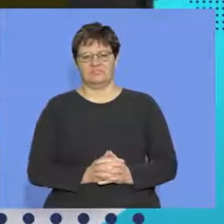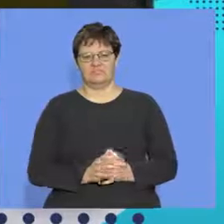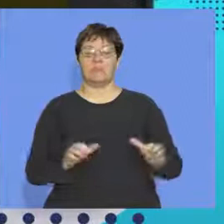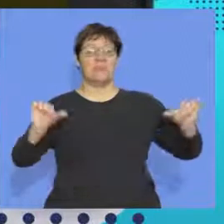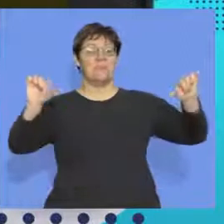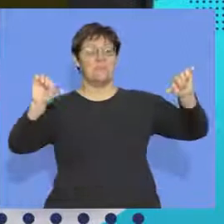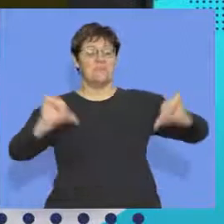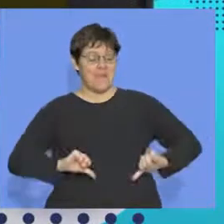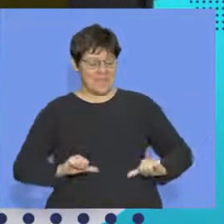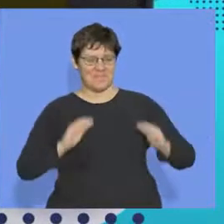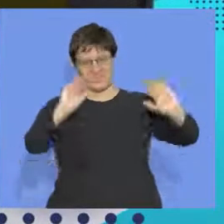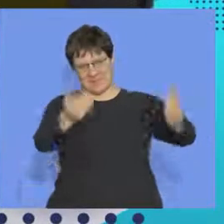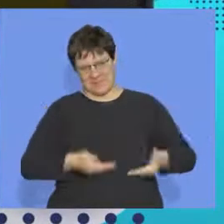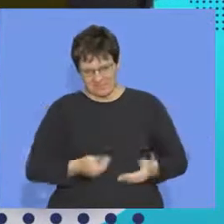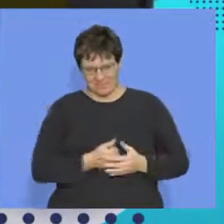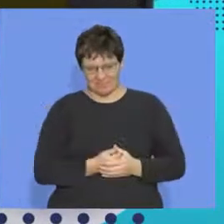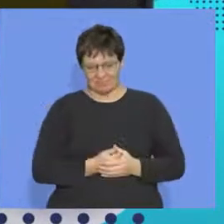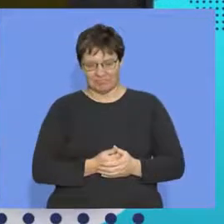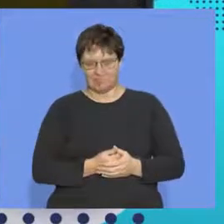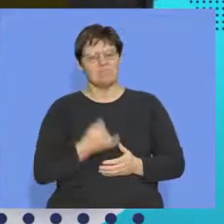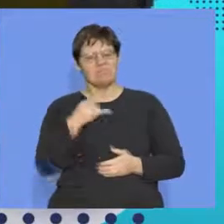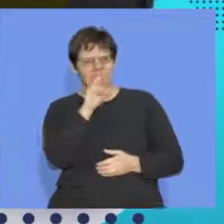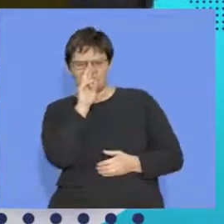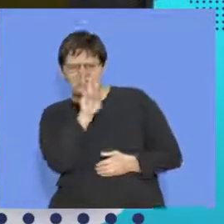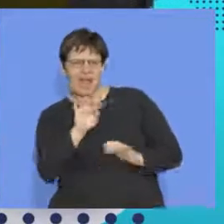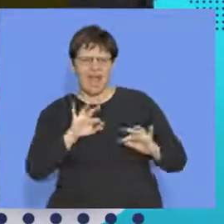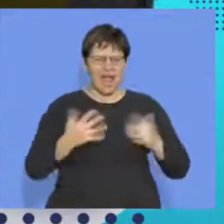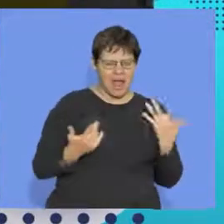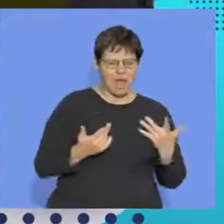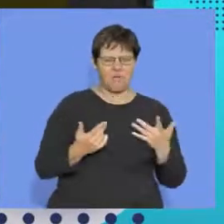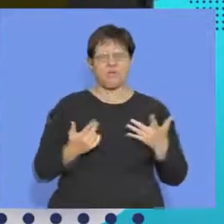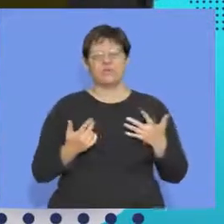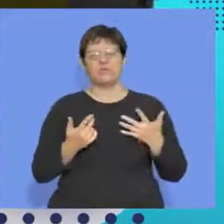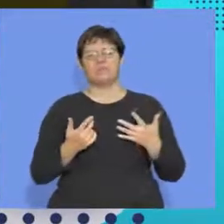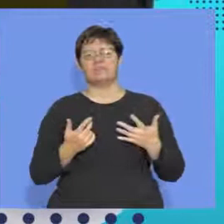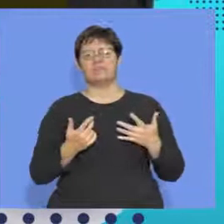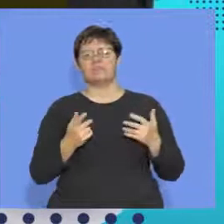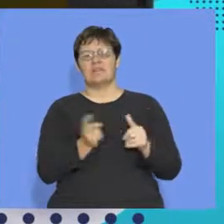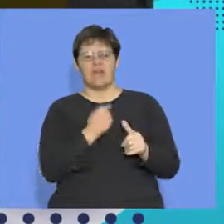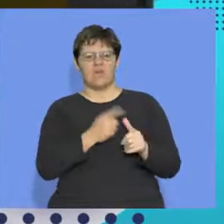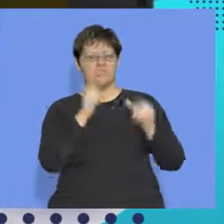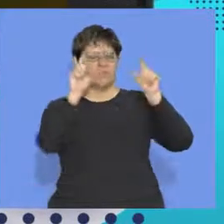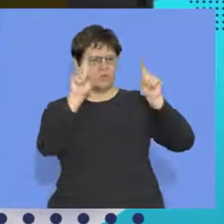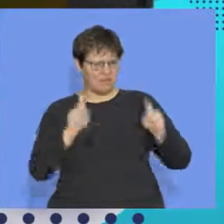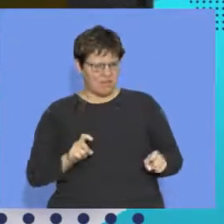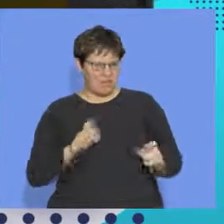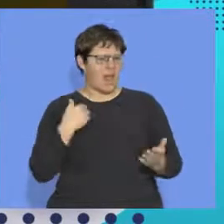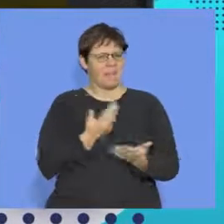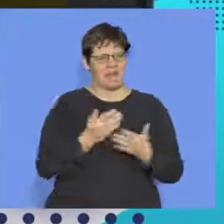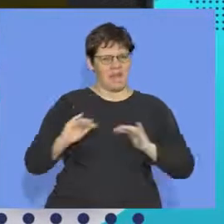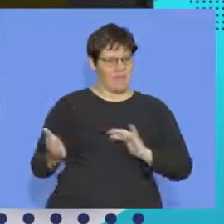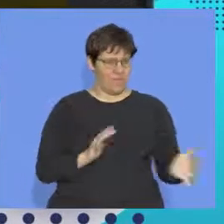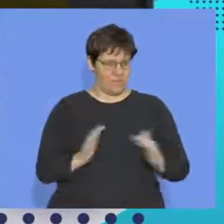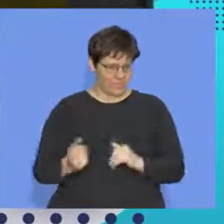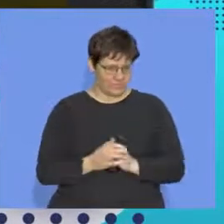Welcome back again, guys. Okay, we're still looking at application on counting principles, and we really encourage